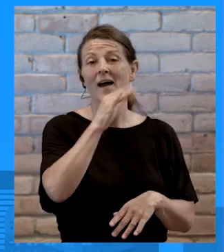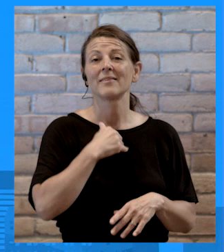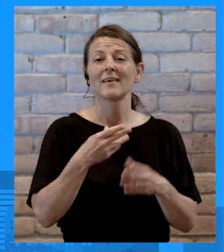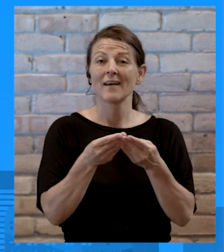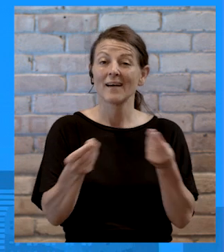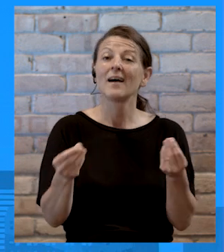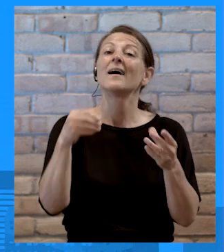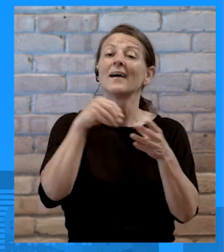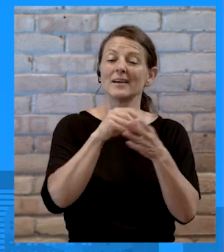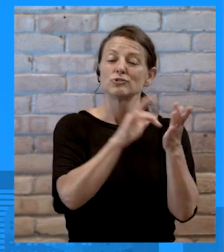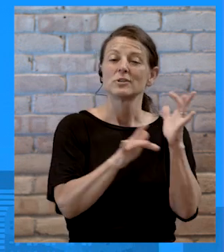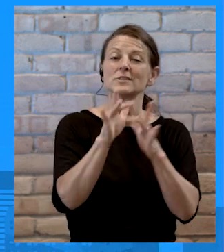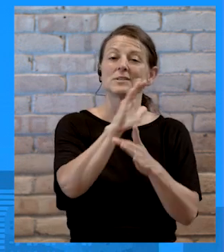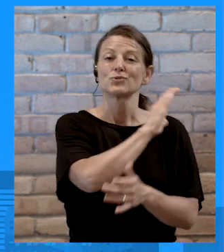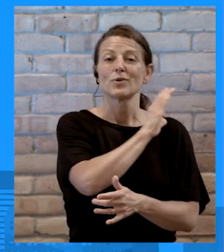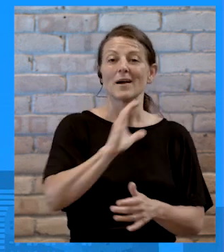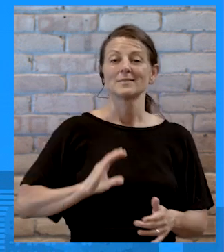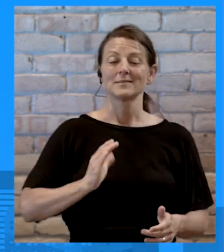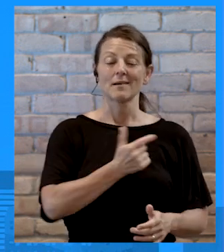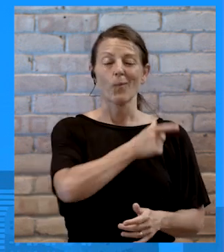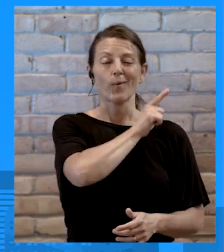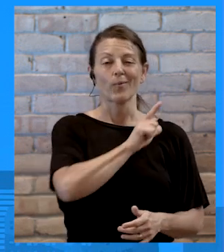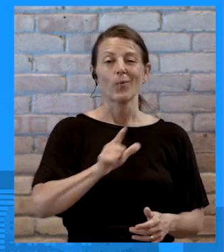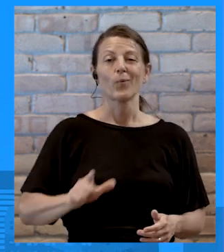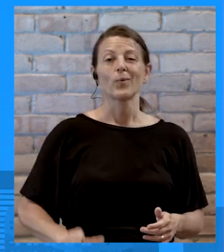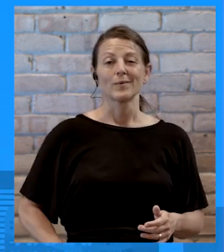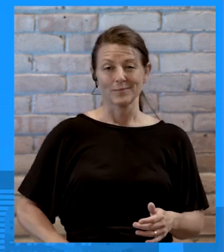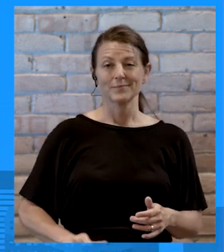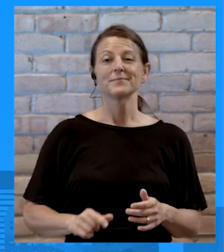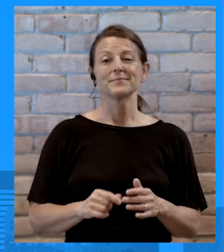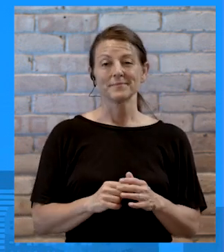is in Jesus Christ, our Lord.